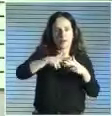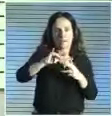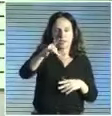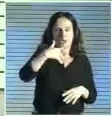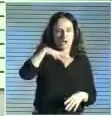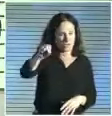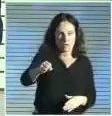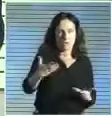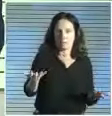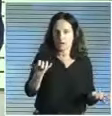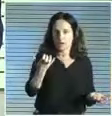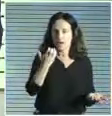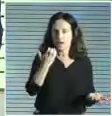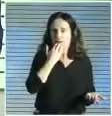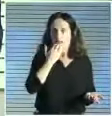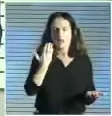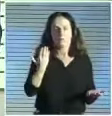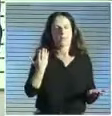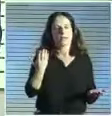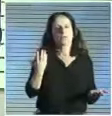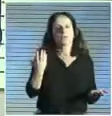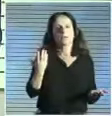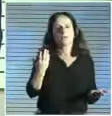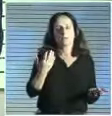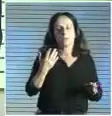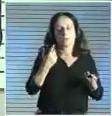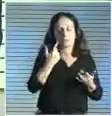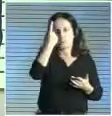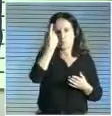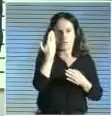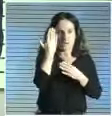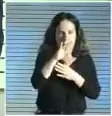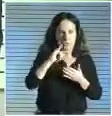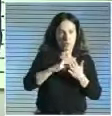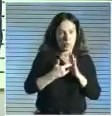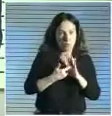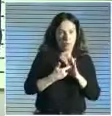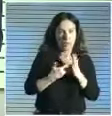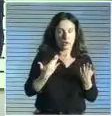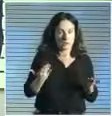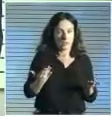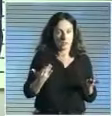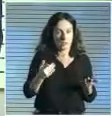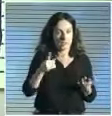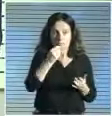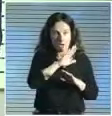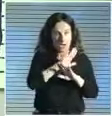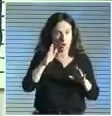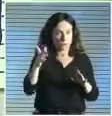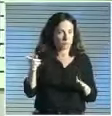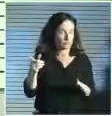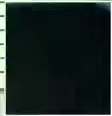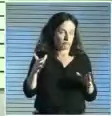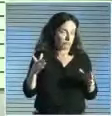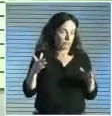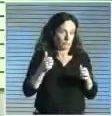suggestion, really it's better for everybody, and the data that come out, they are comparable, they can be really the benchmark,